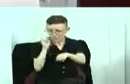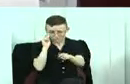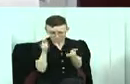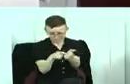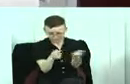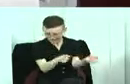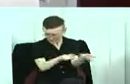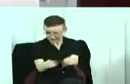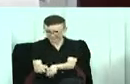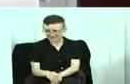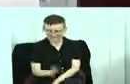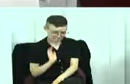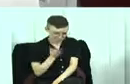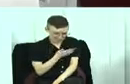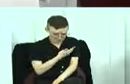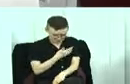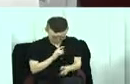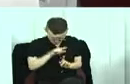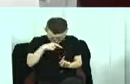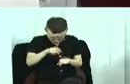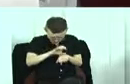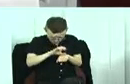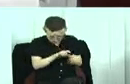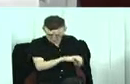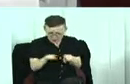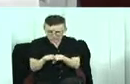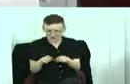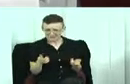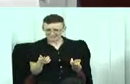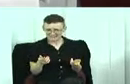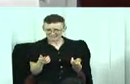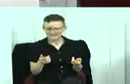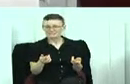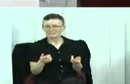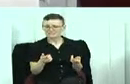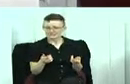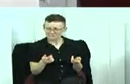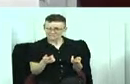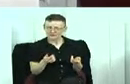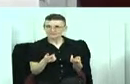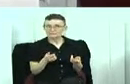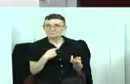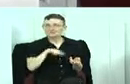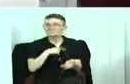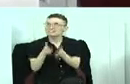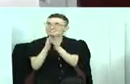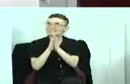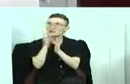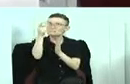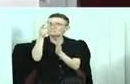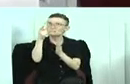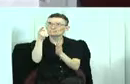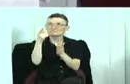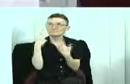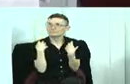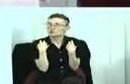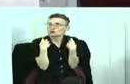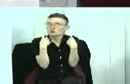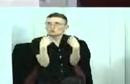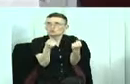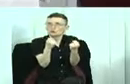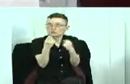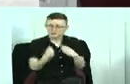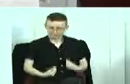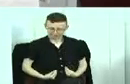our denomination as well. And so, God, we just ask that you would give us the courage and the strength and the faith to trust